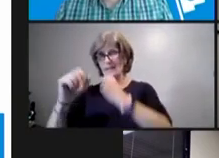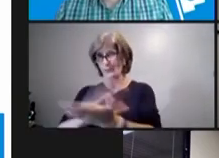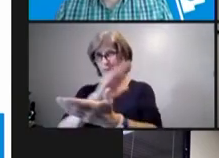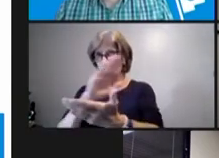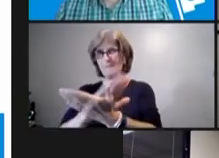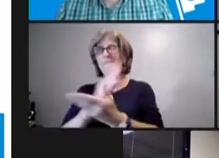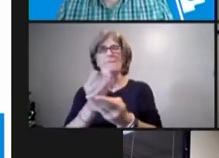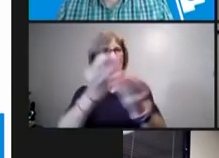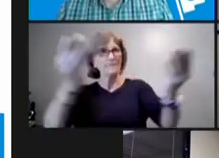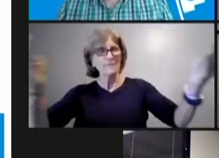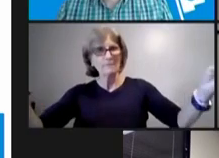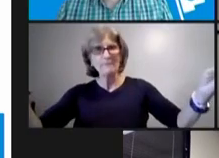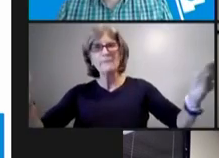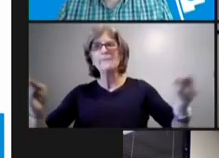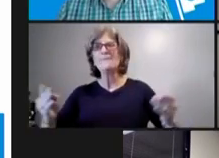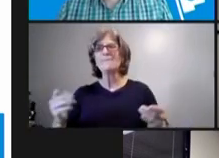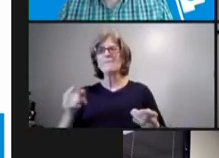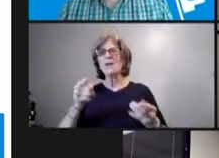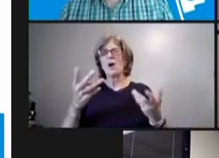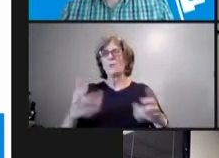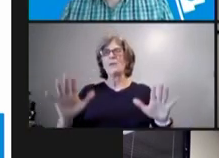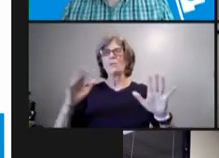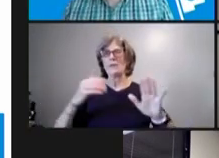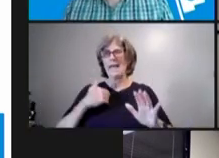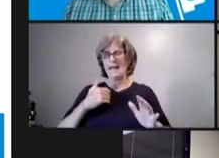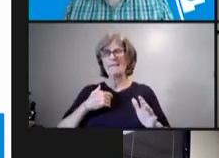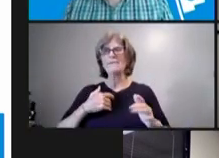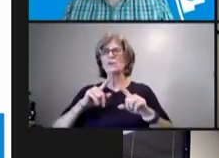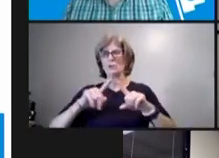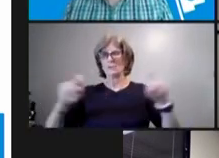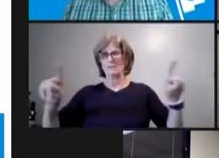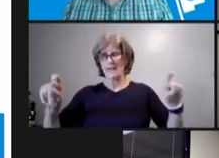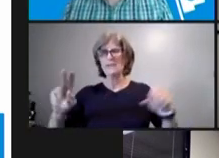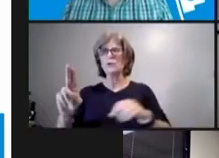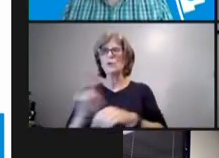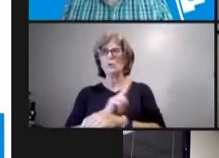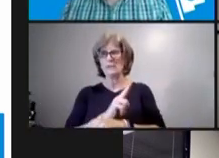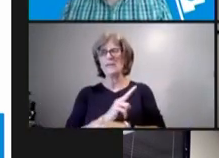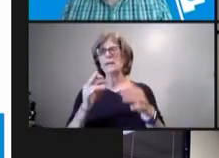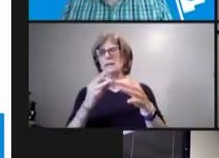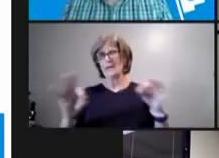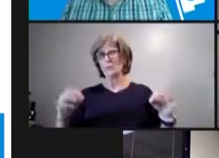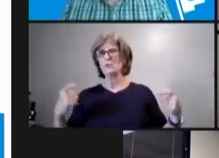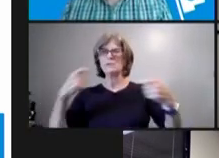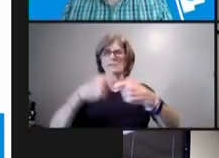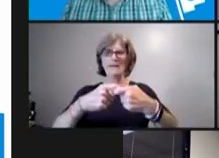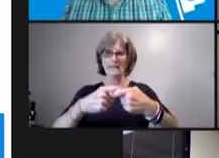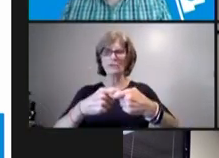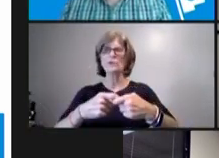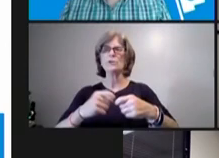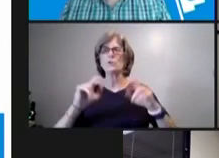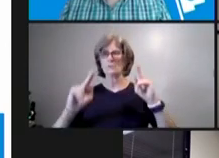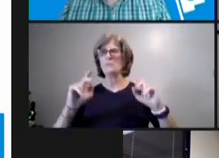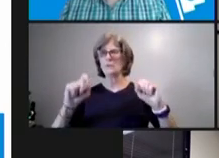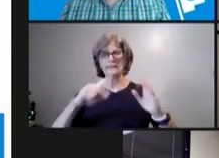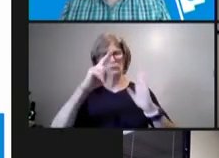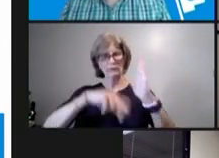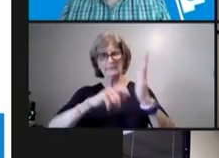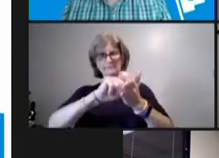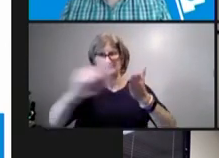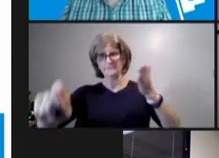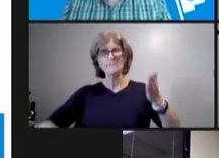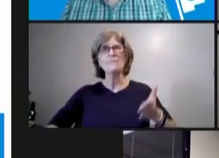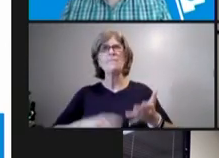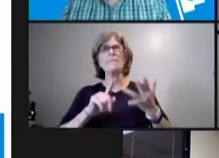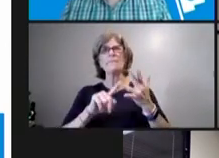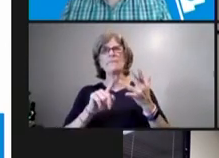people. We already have the survey in Spanish, so it'll be easy access for individuals that are looking to do that. We